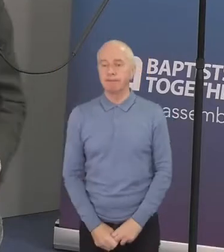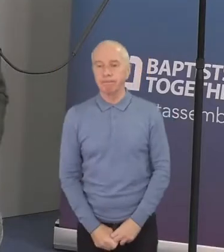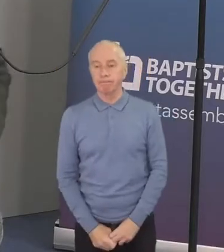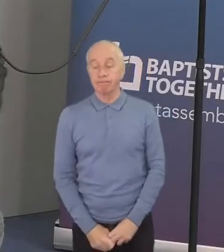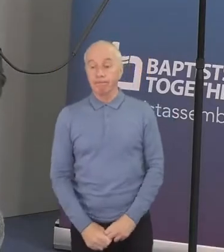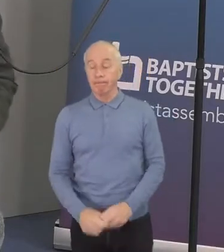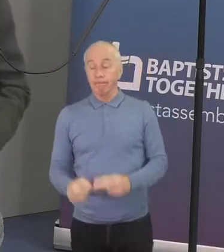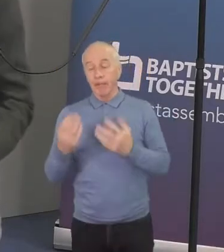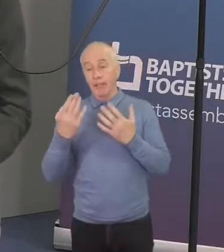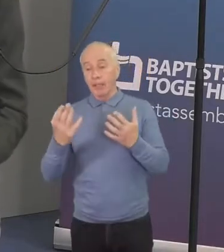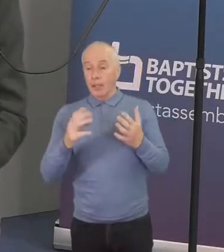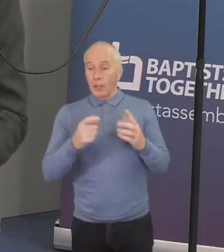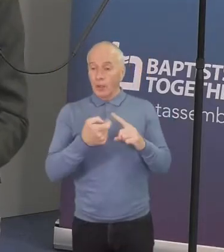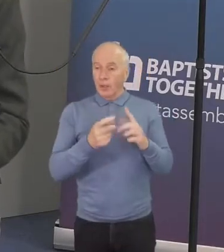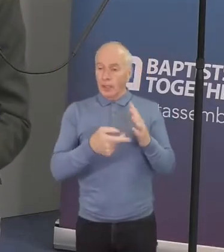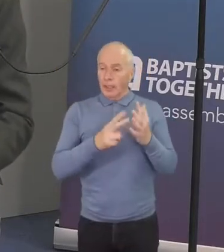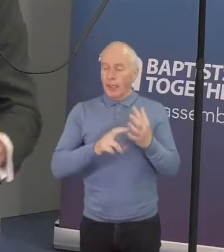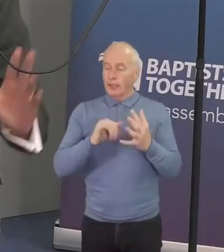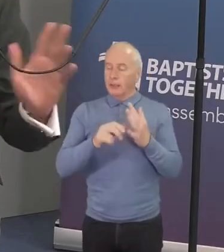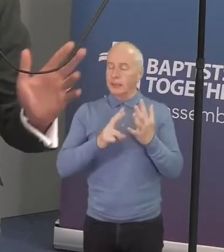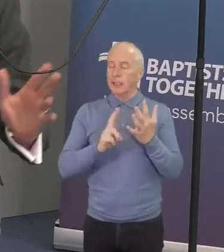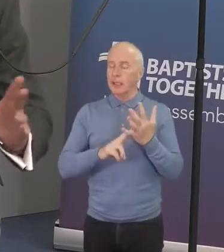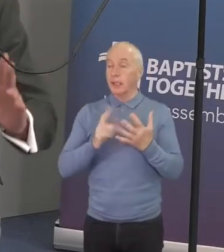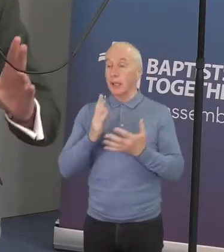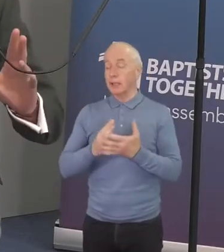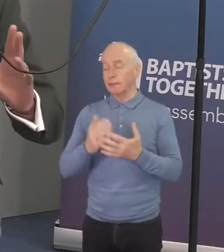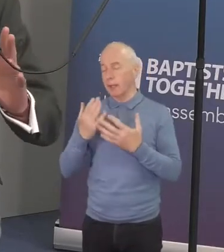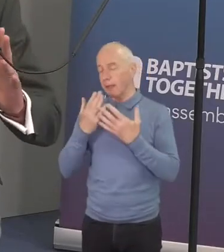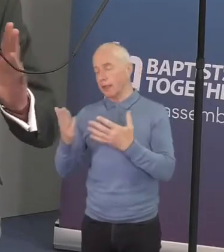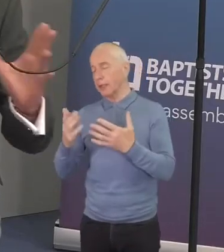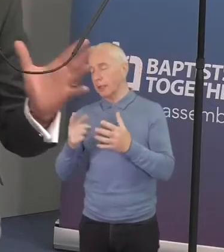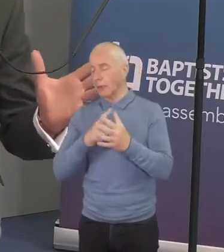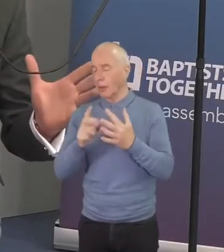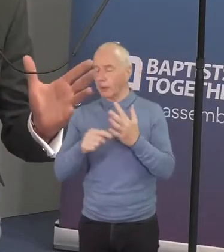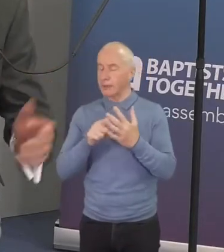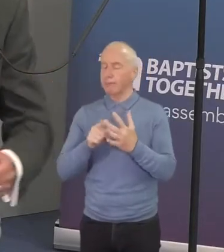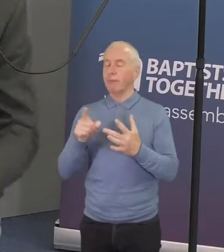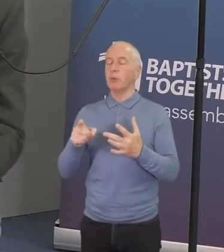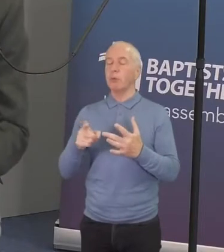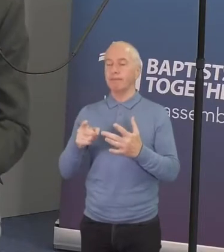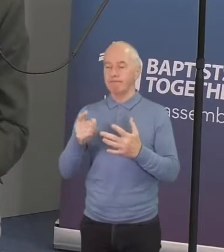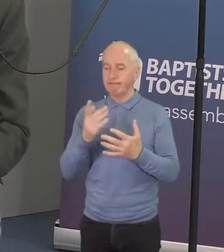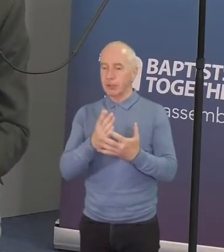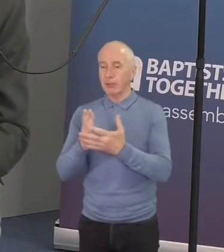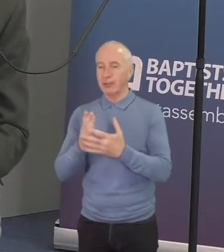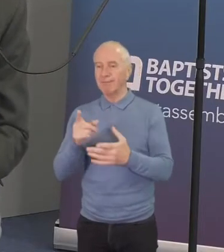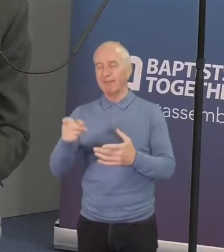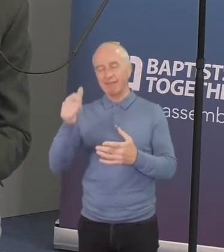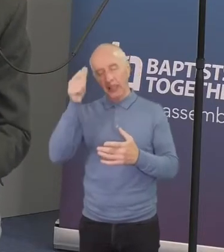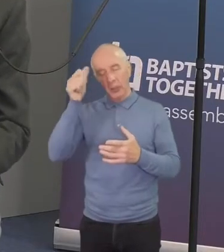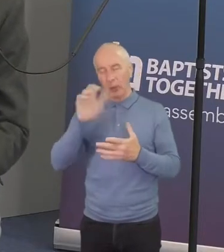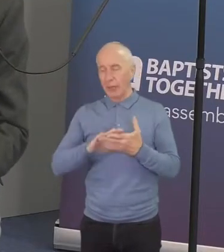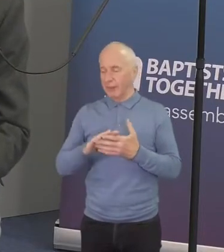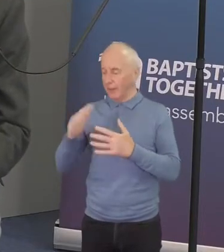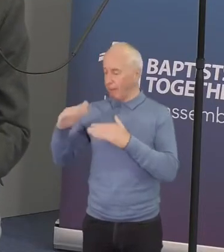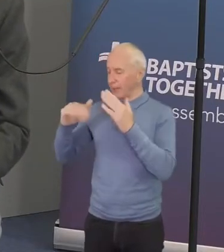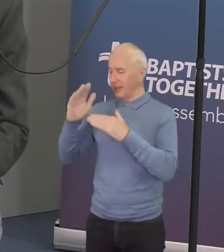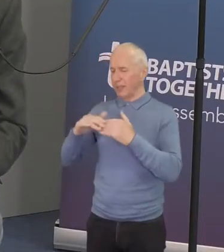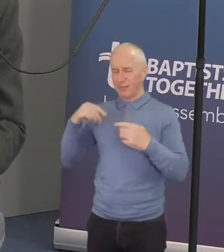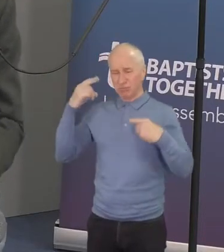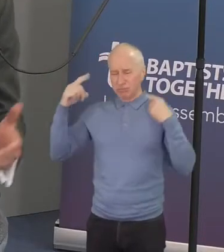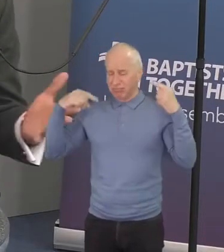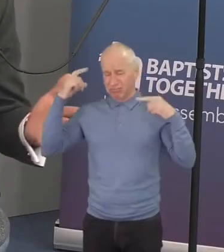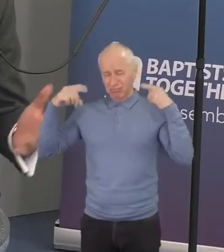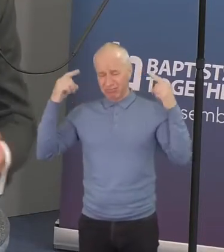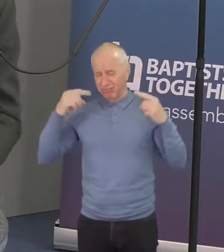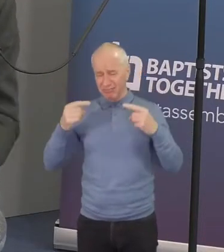Thank you, Kang-San, and thank you, Ardy, as well, for sharing. Just a moment to say, we're aware of the building noise going on in the background. A couple of you have mentioned it in the